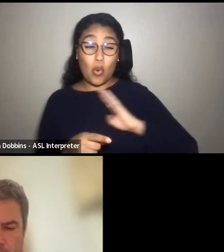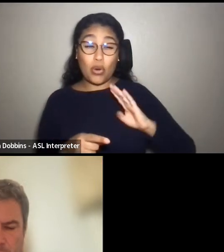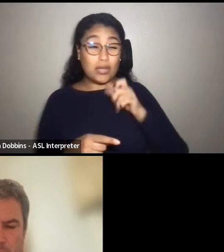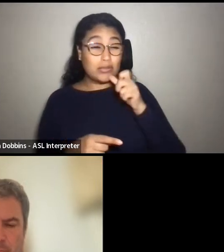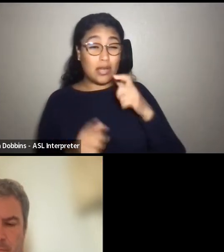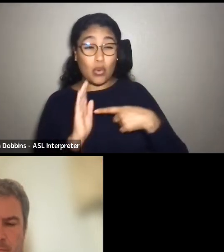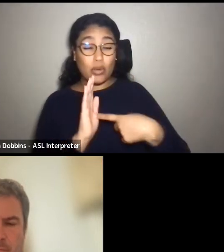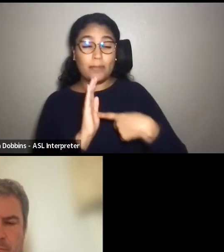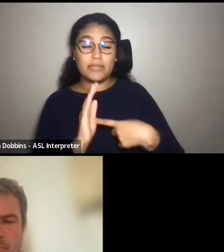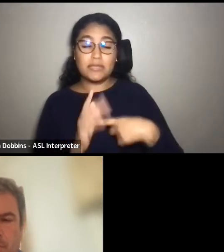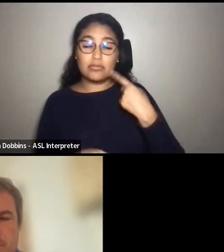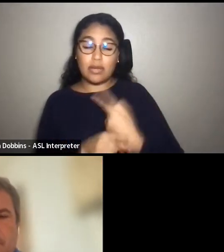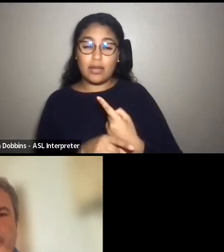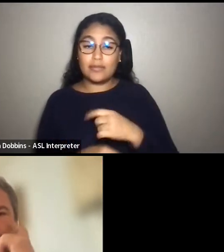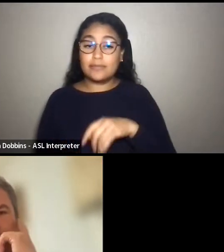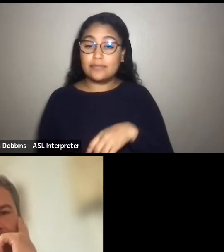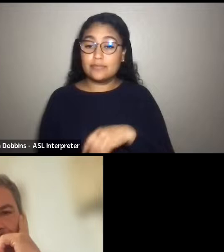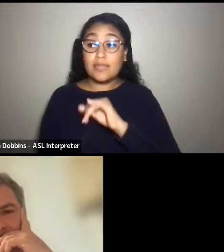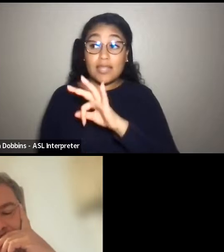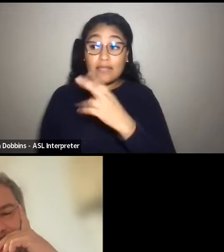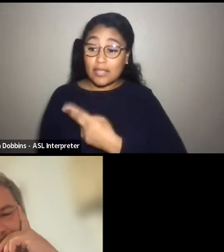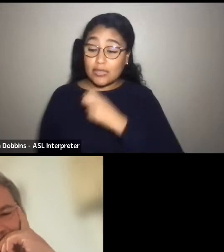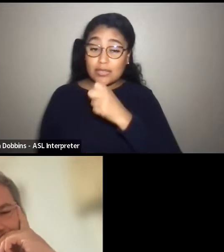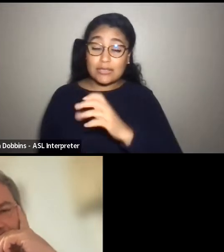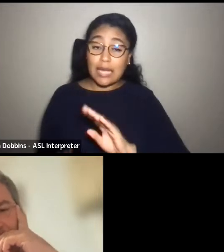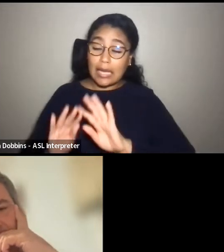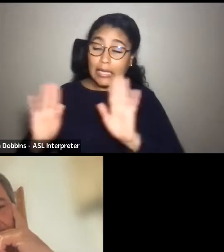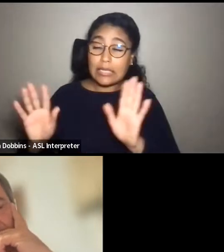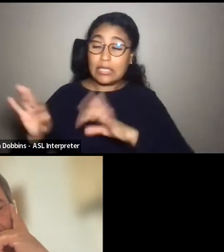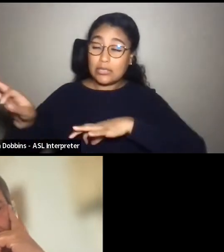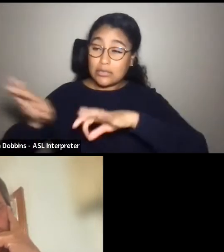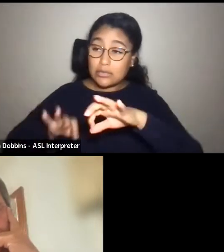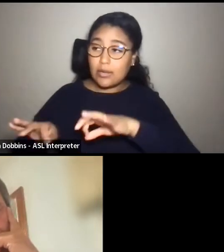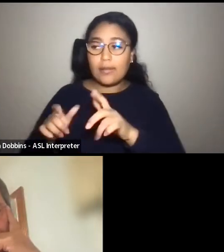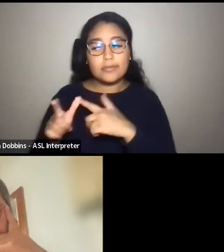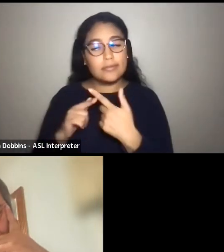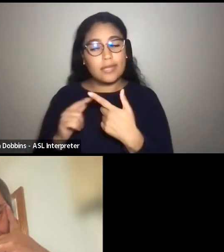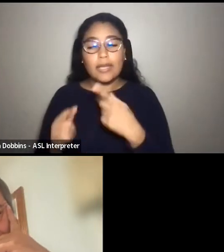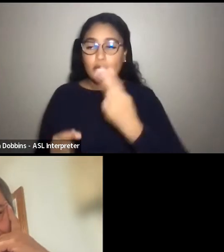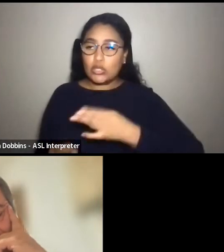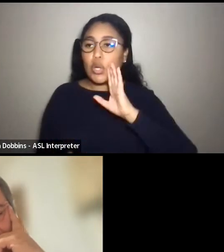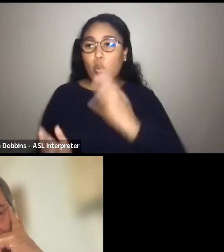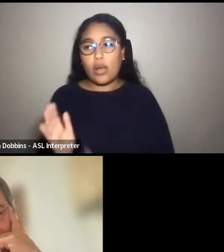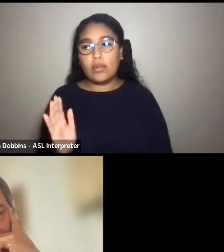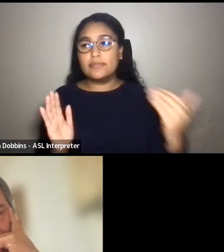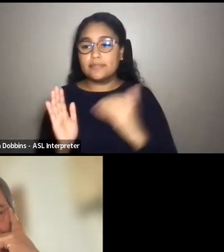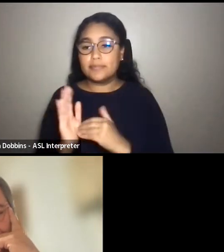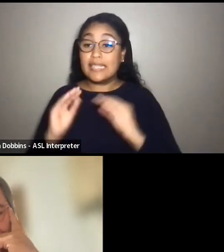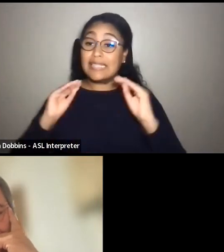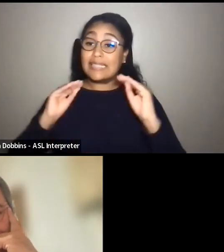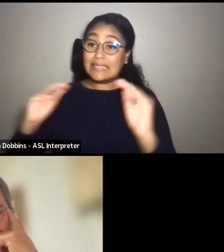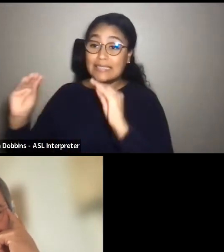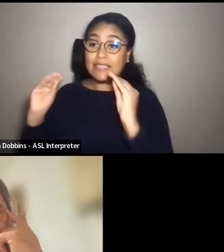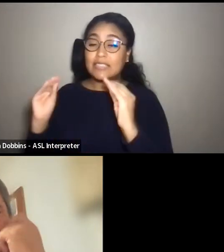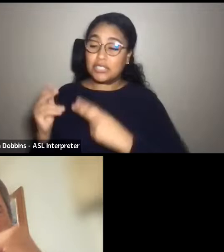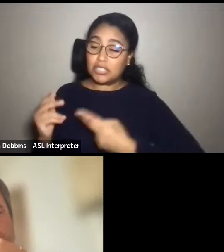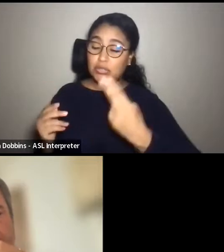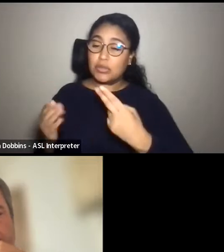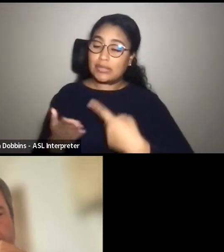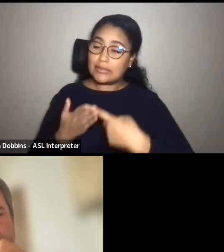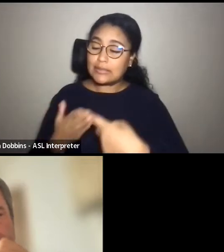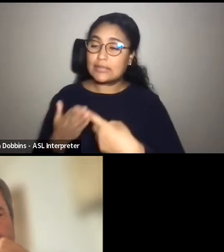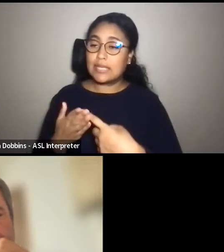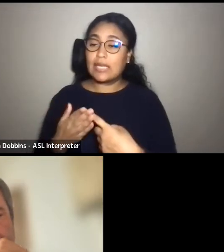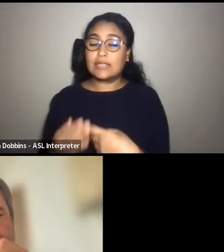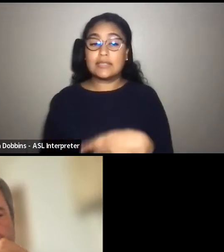that when history isn't taught, we are destined to repeat it. I'm asking that our district do better. Teach history, discuss current events, and